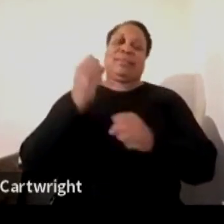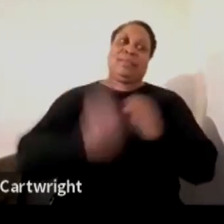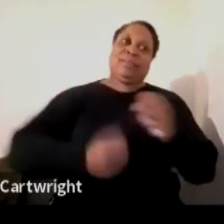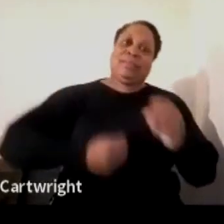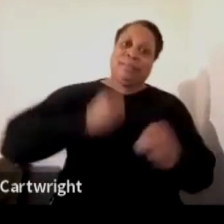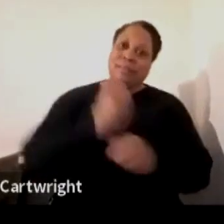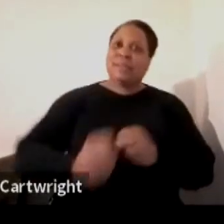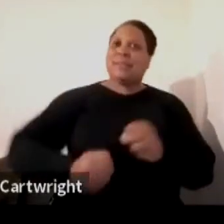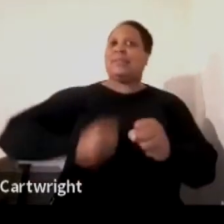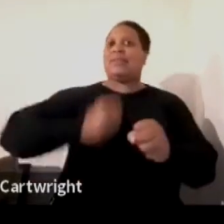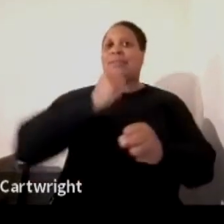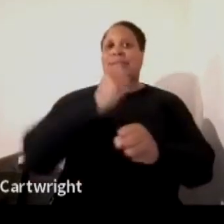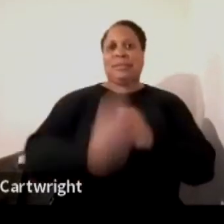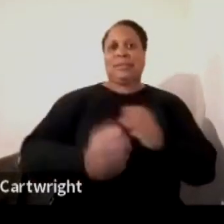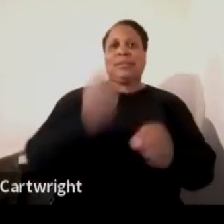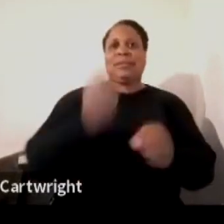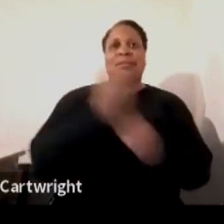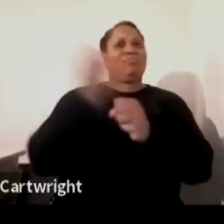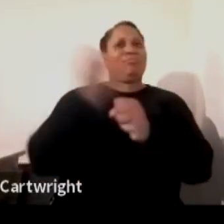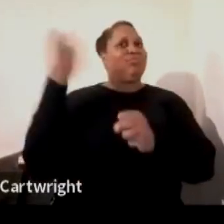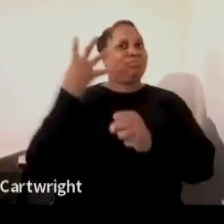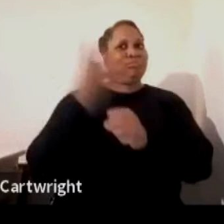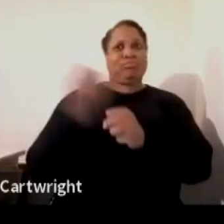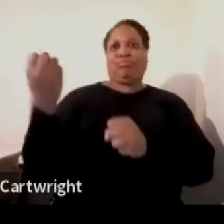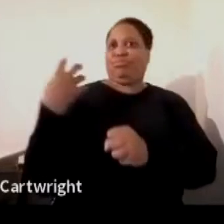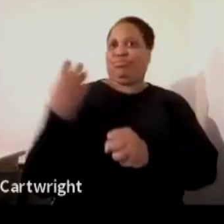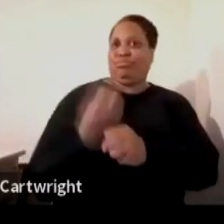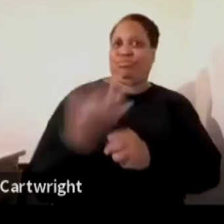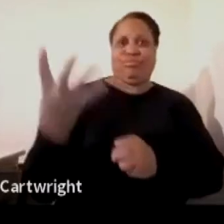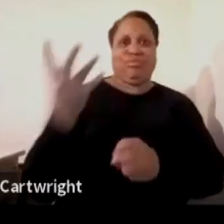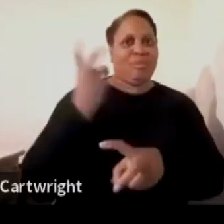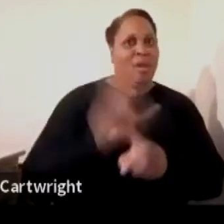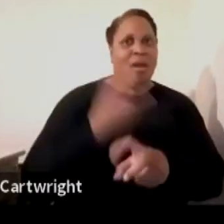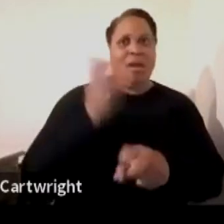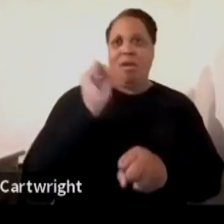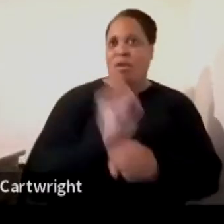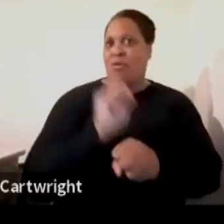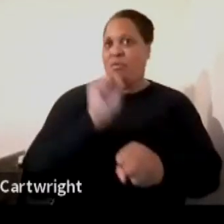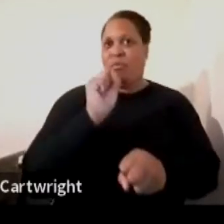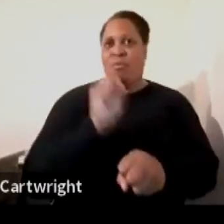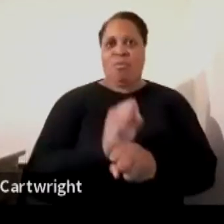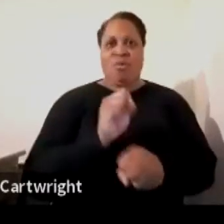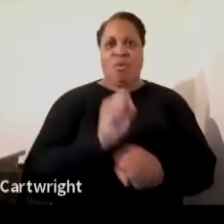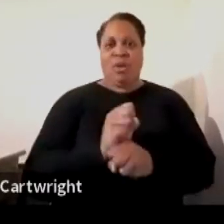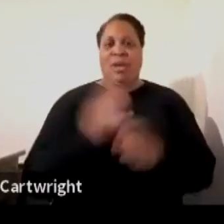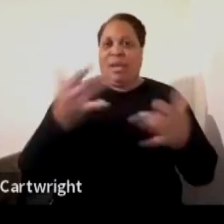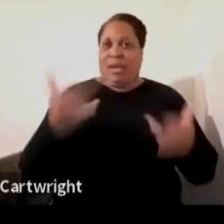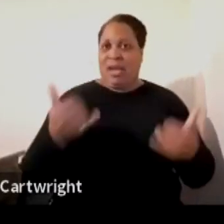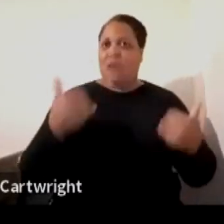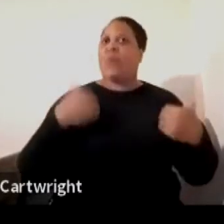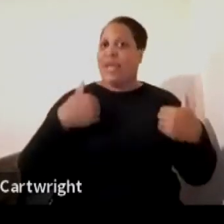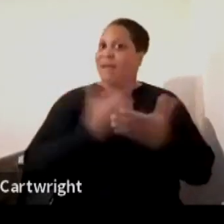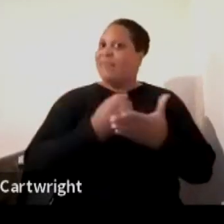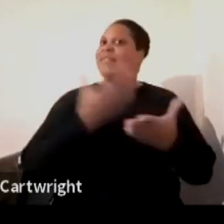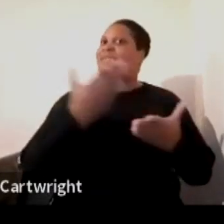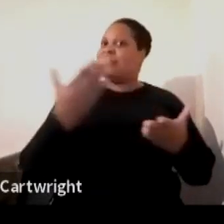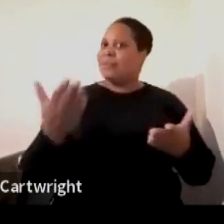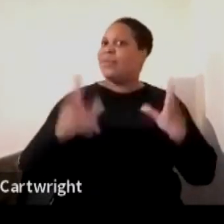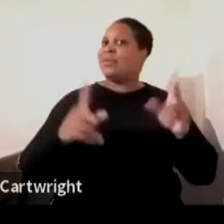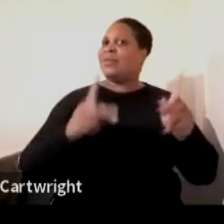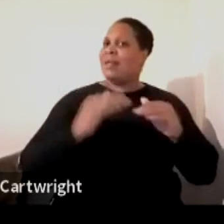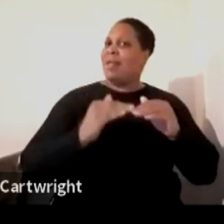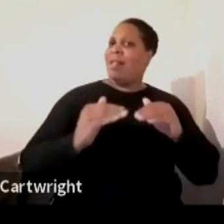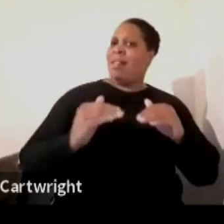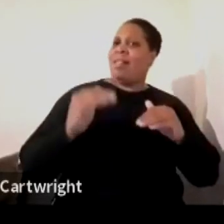of hard work that has culminated in this point where we can have something that can give us some level